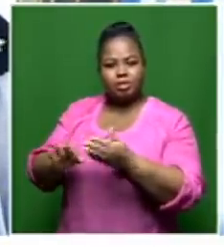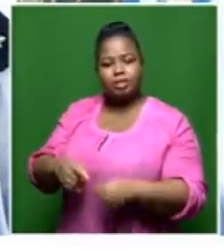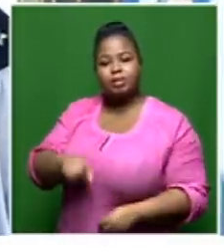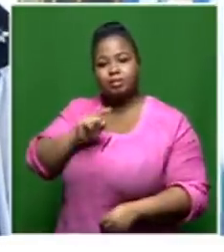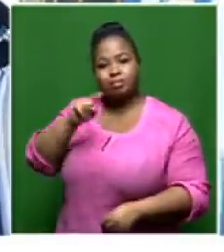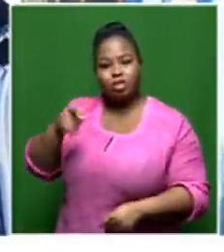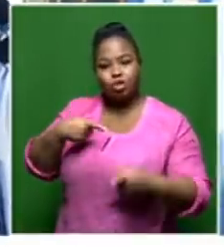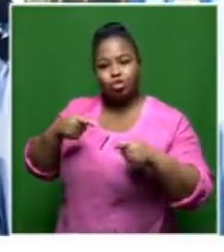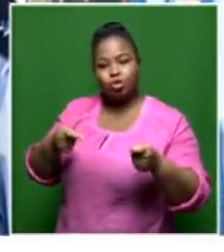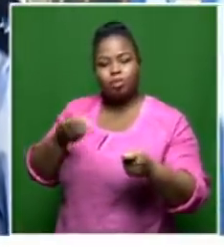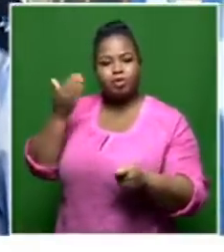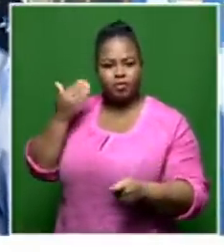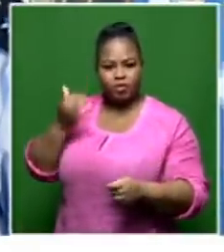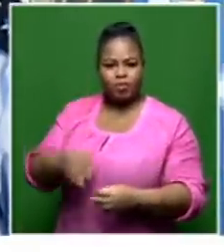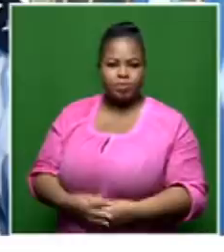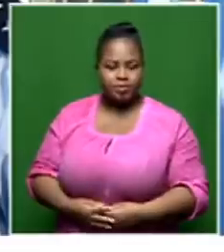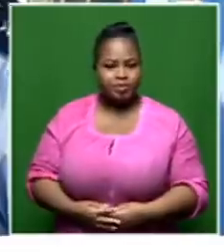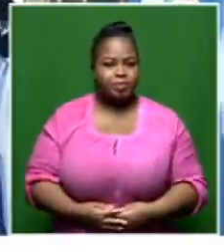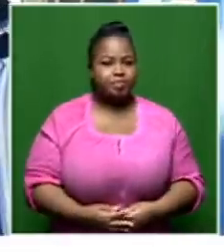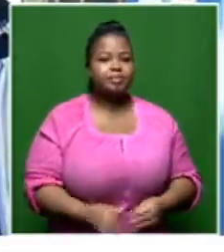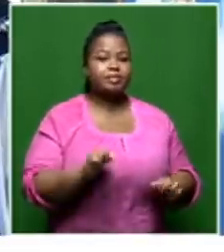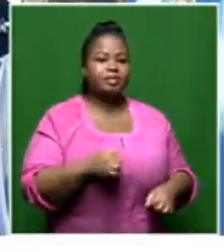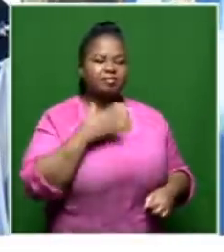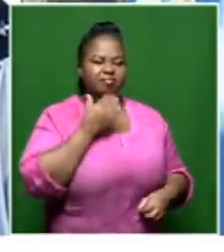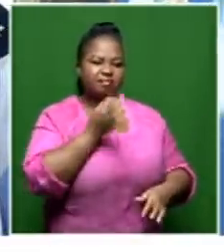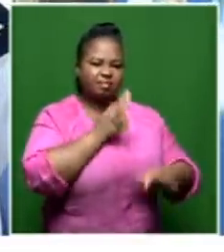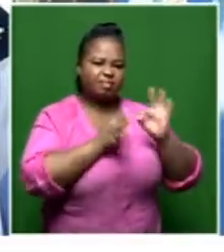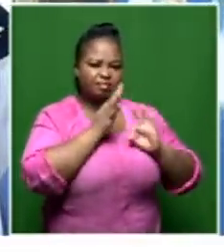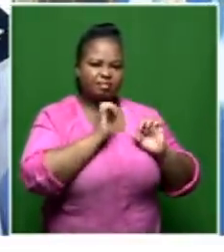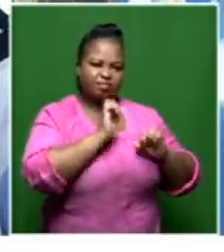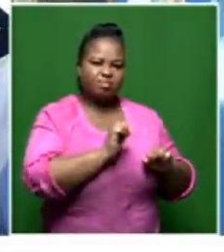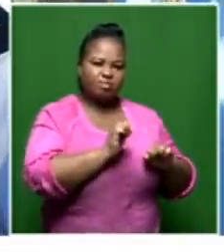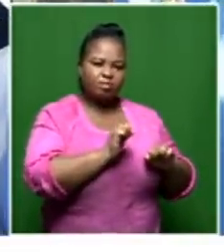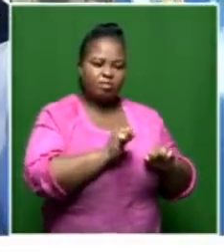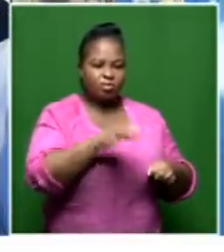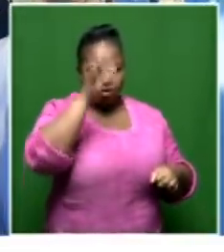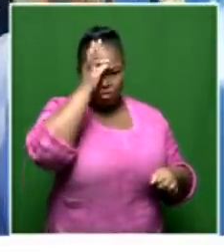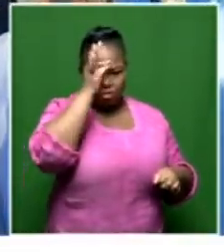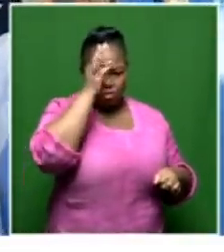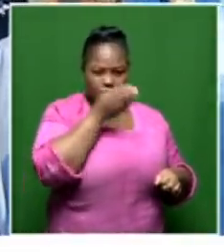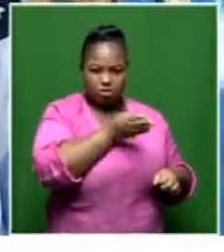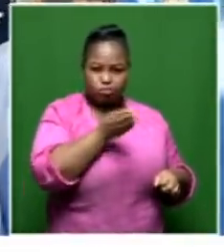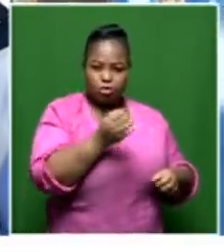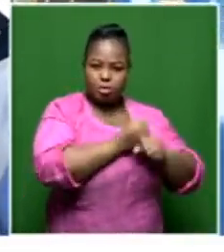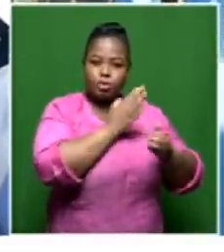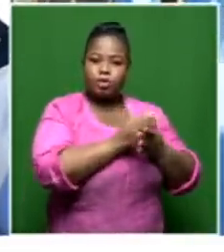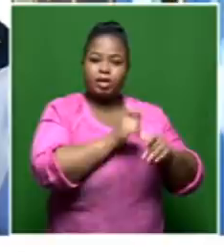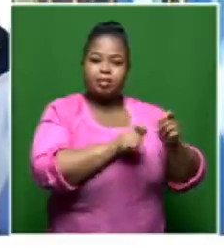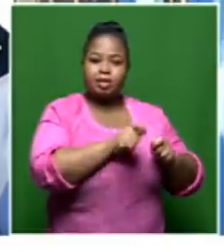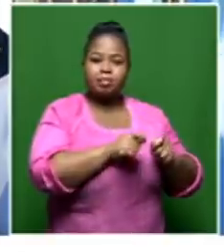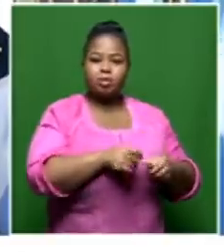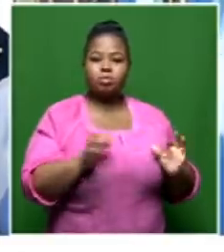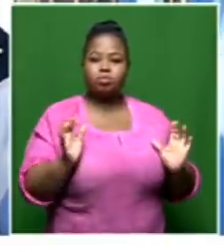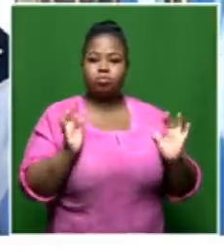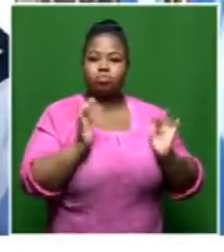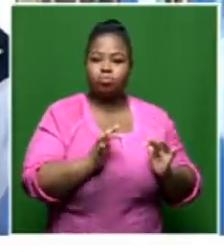promenade. Okay, and also tell us about your law enforcement strategies, and also how are you going to ensure that people are not running